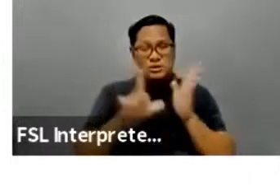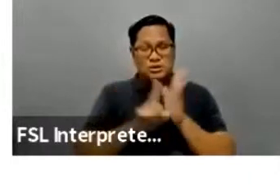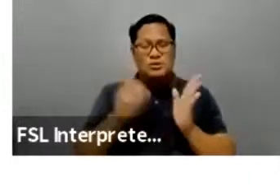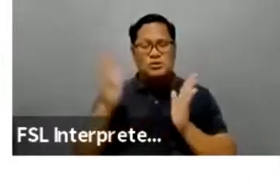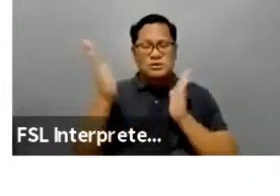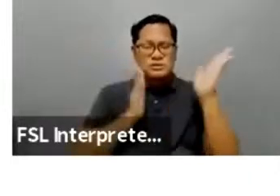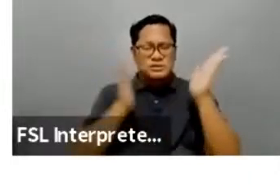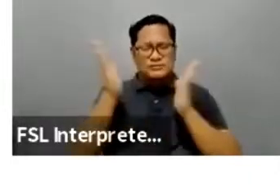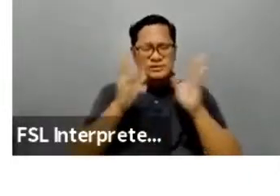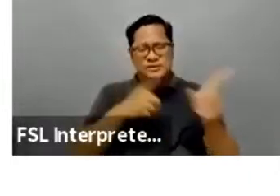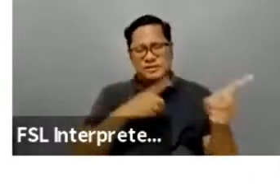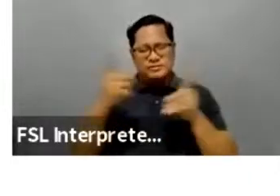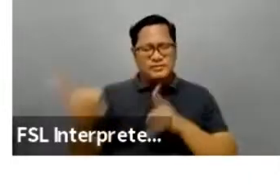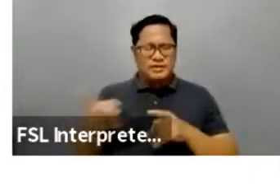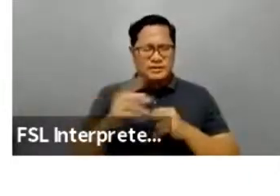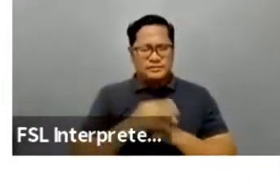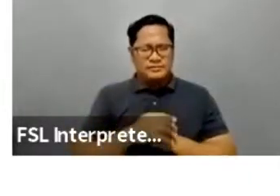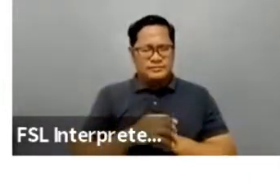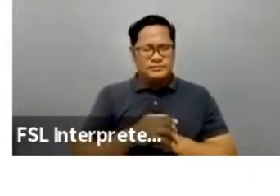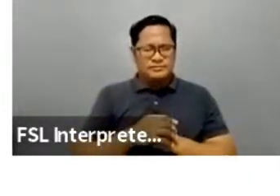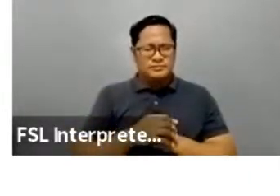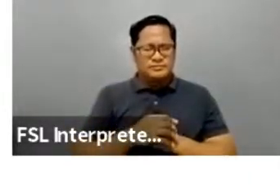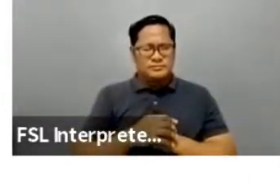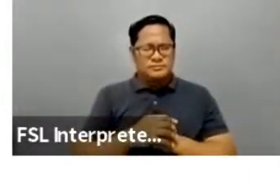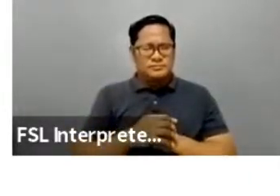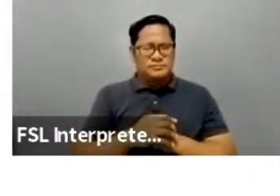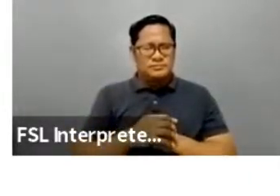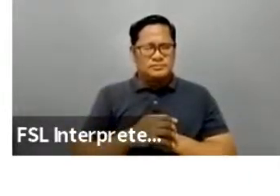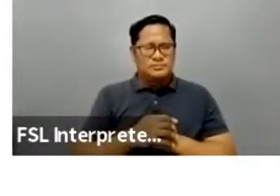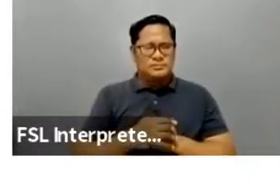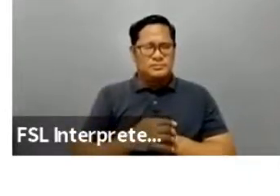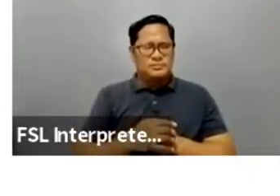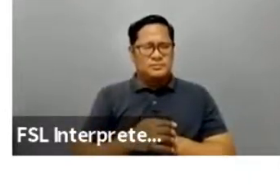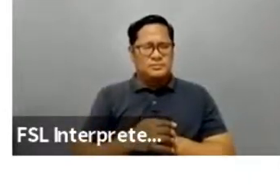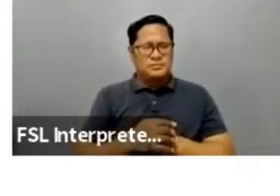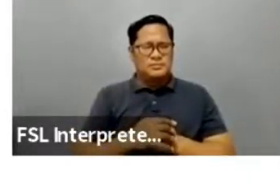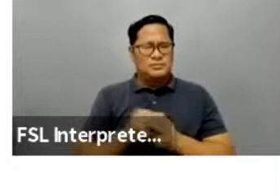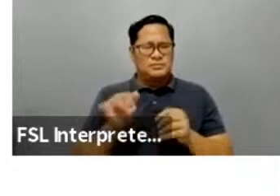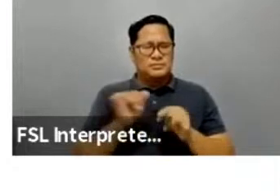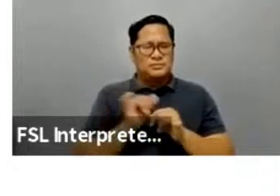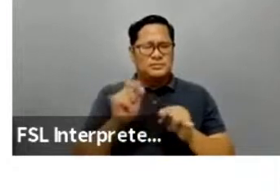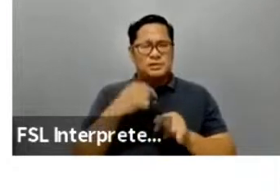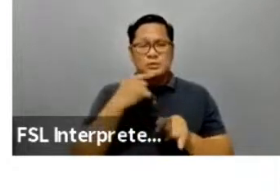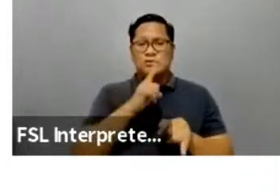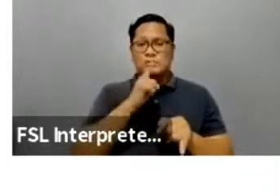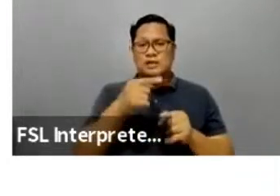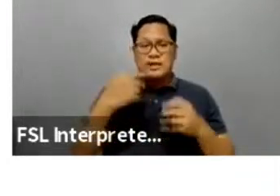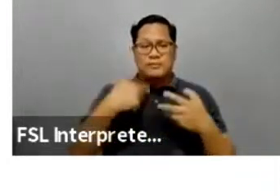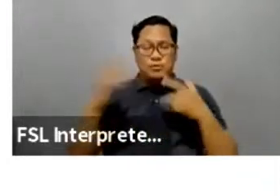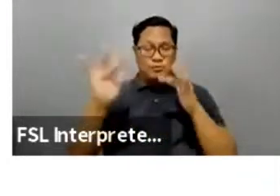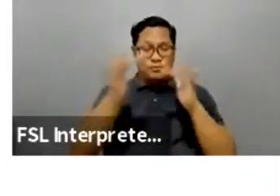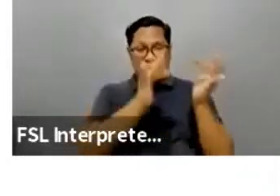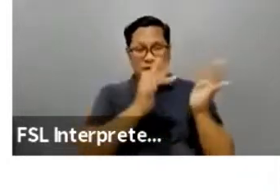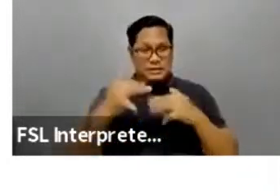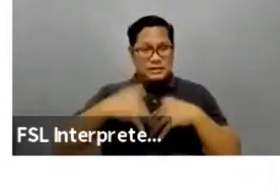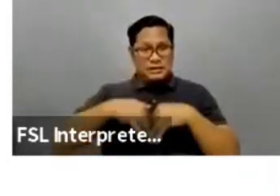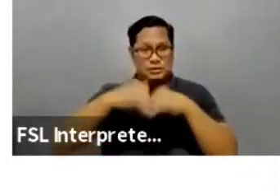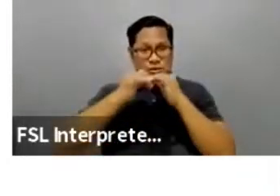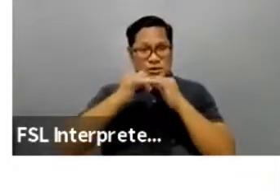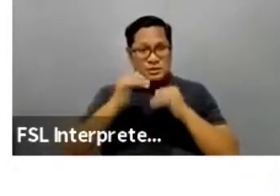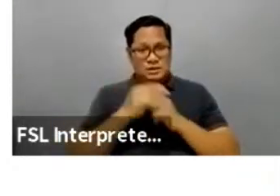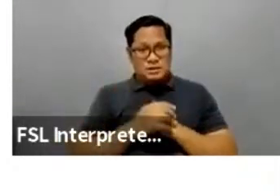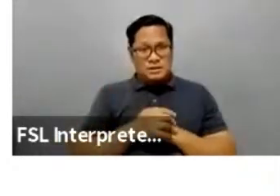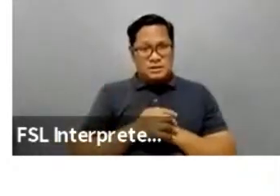delivery. They say you're gonna build a stronger primary care provider network. Okay, ibig sabihin yan, RHUs